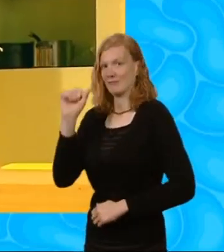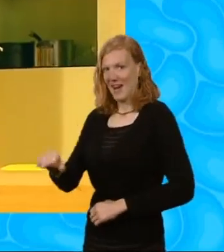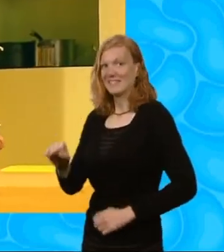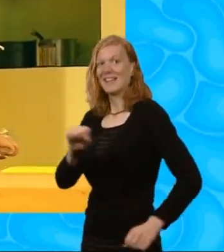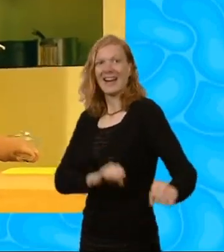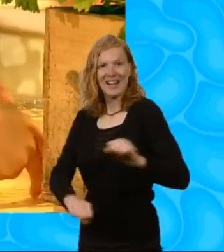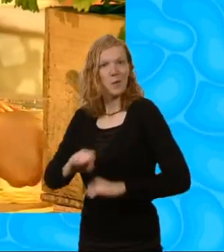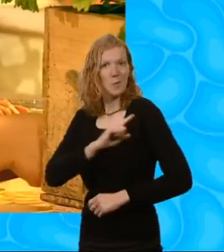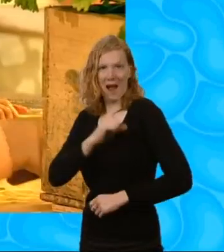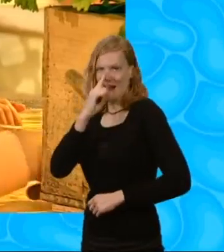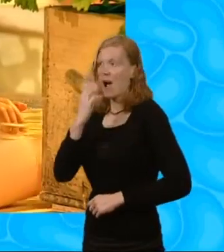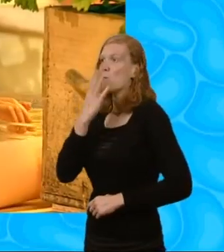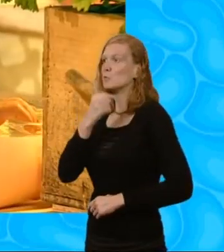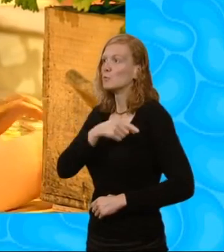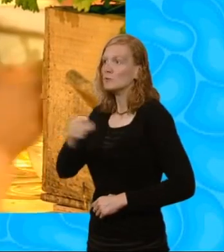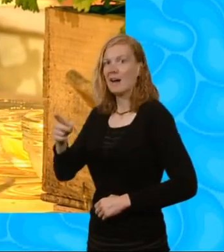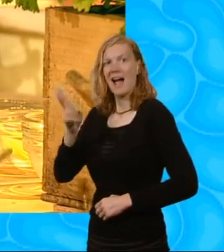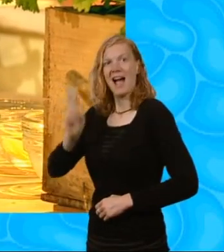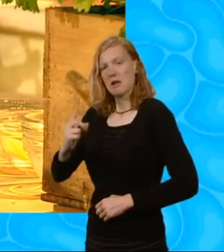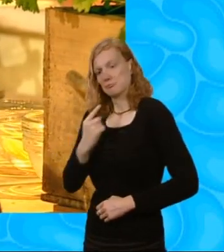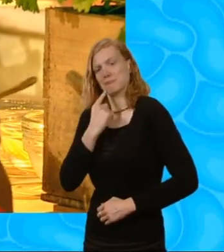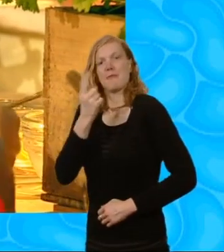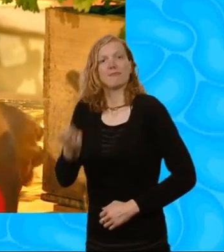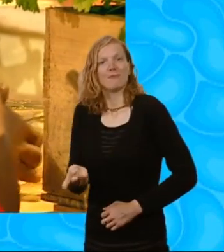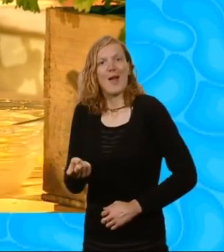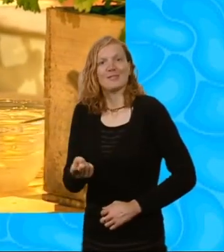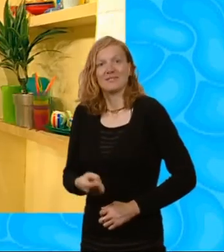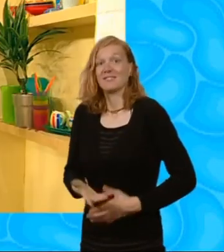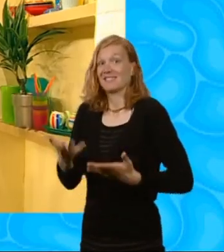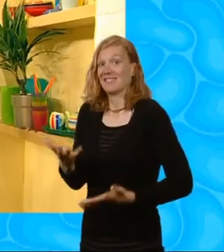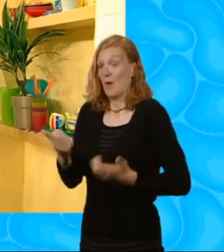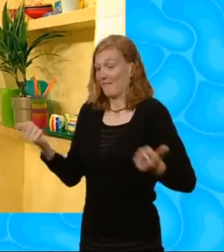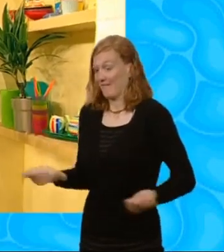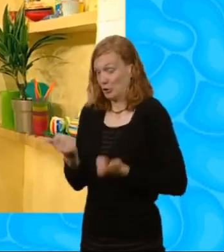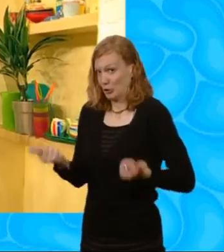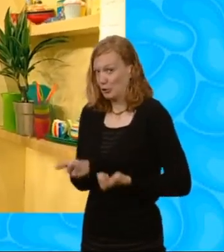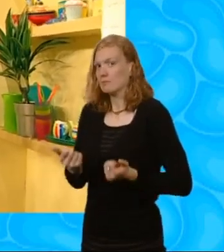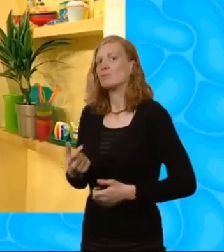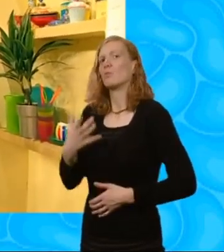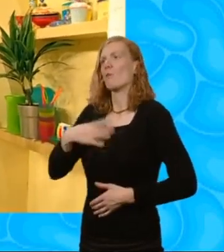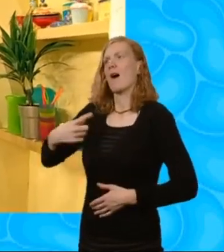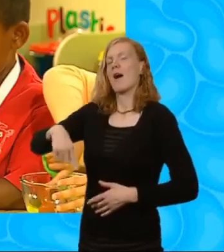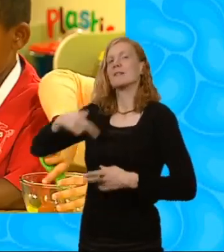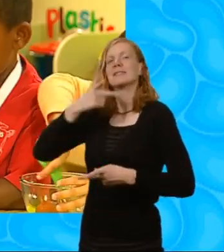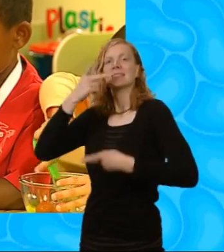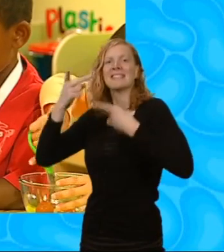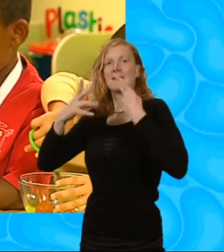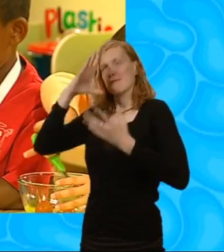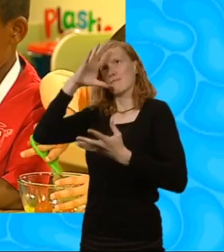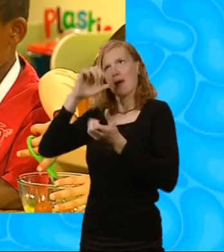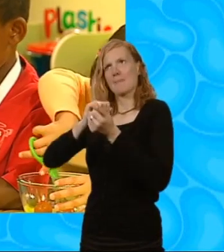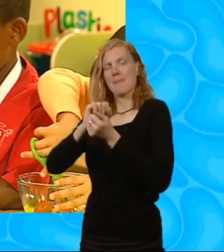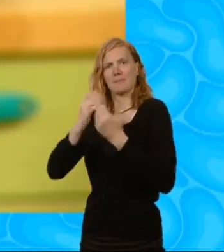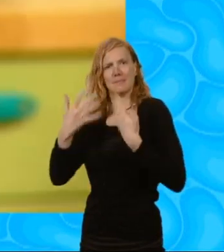another day. So now, it's time to remember what we've made today. Chop, chop, chop tomatoes, chop, chop,